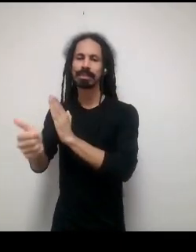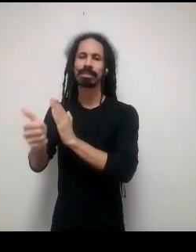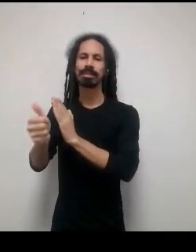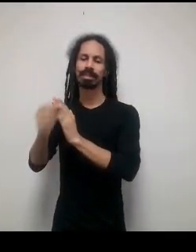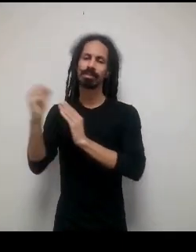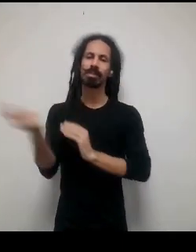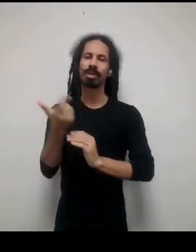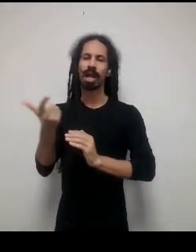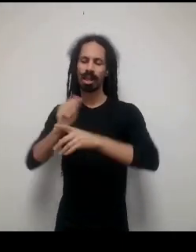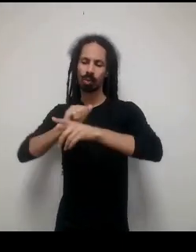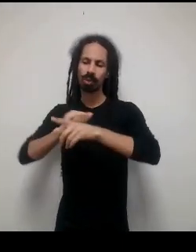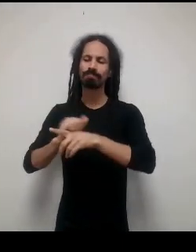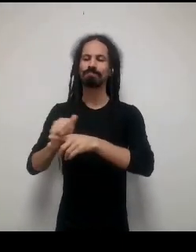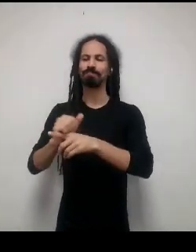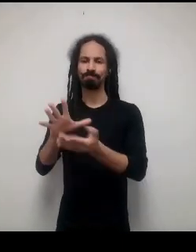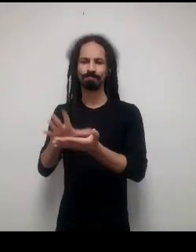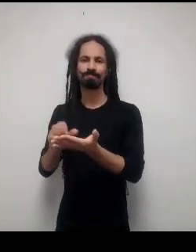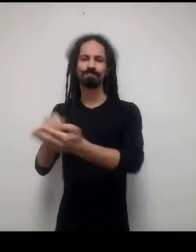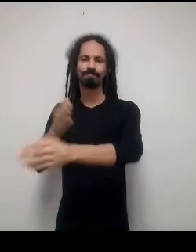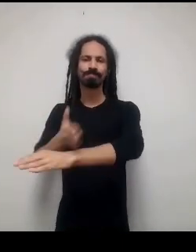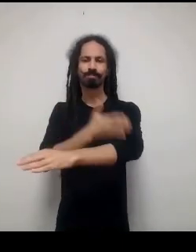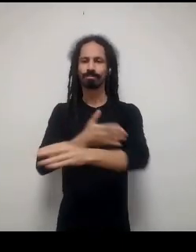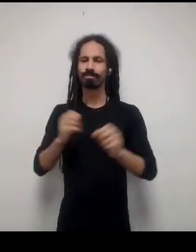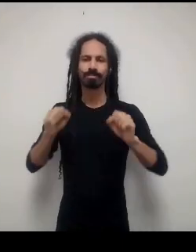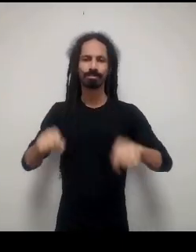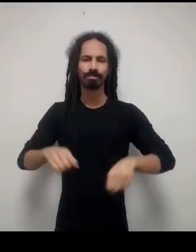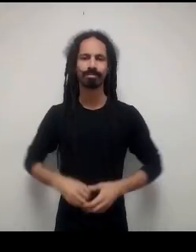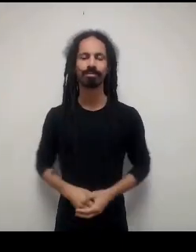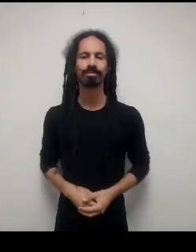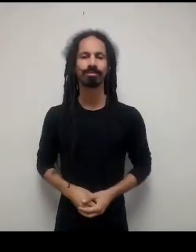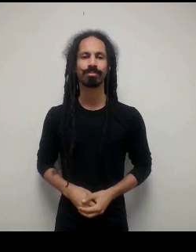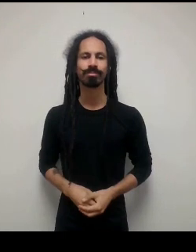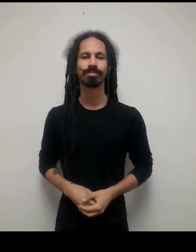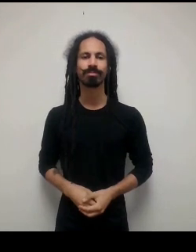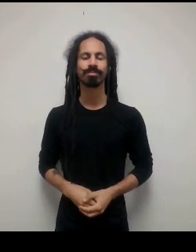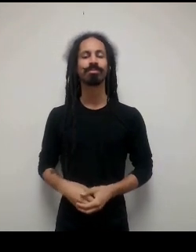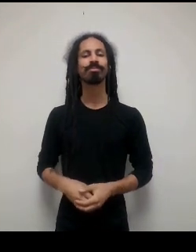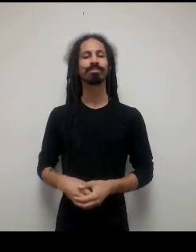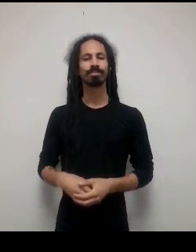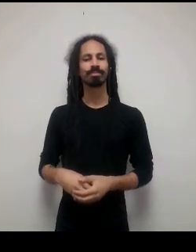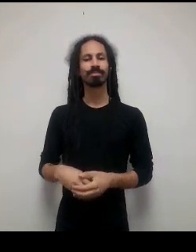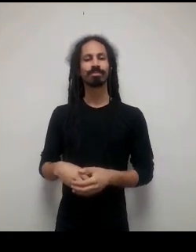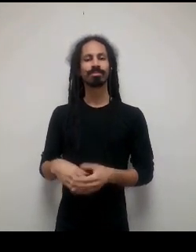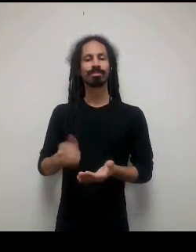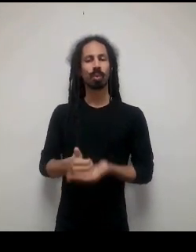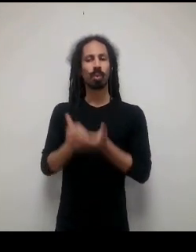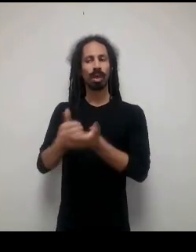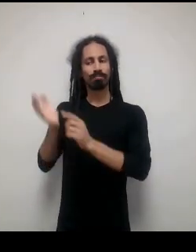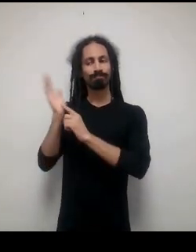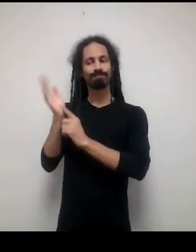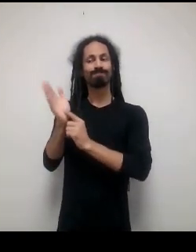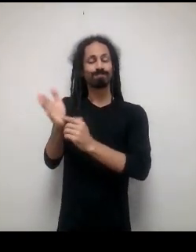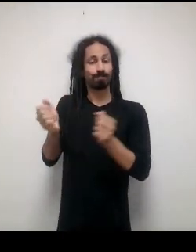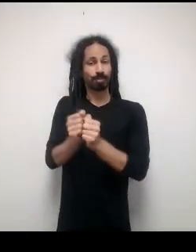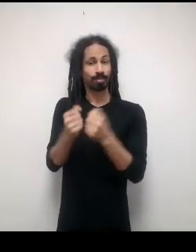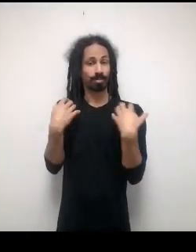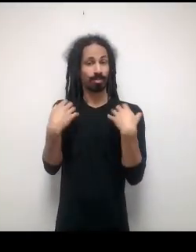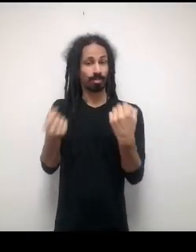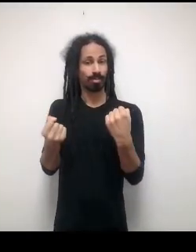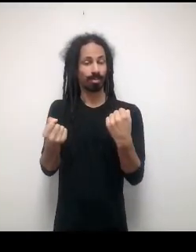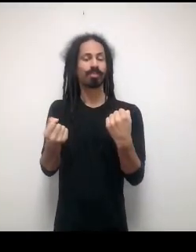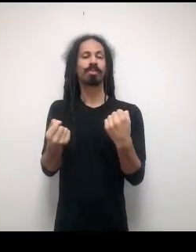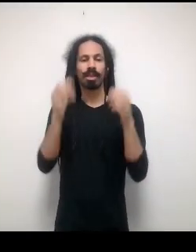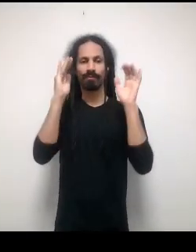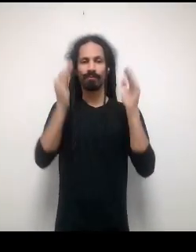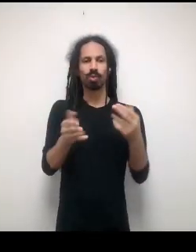all learn and practice on. So to help you deliver an effective presentation with confidence, remember to focus on these two key